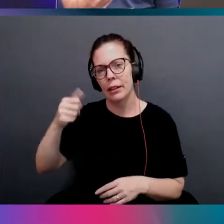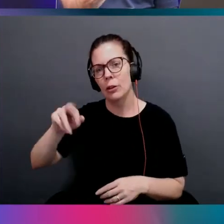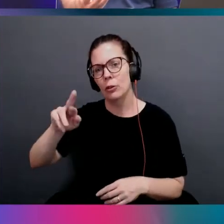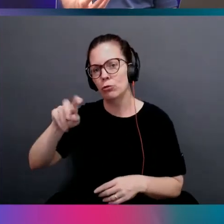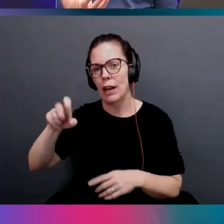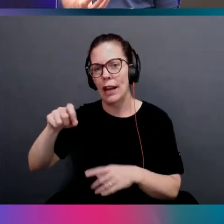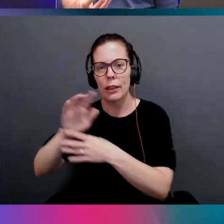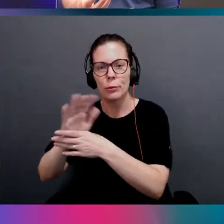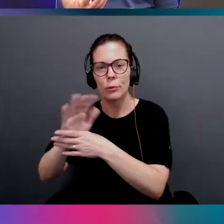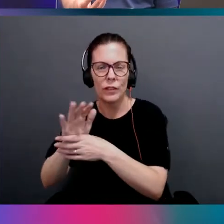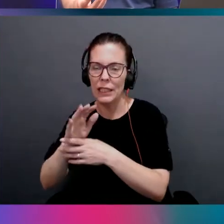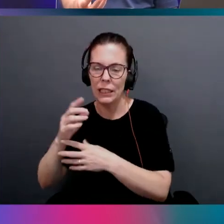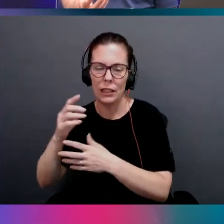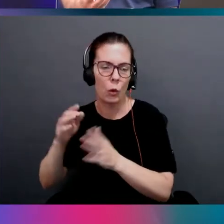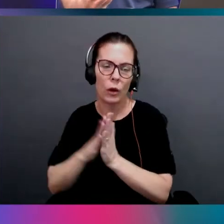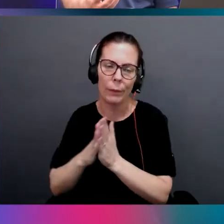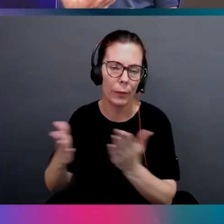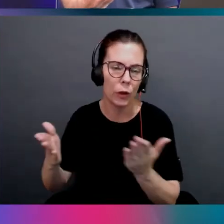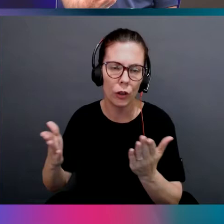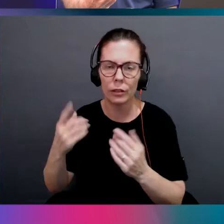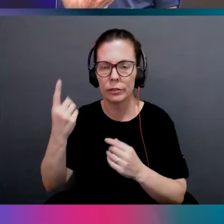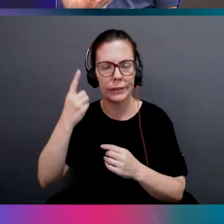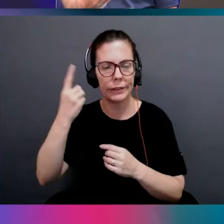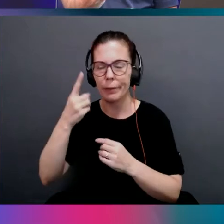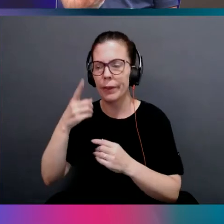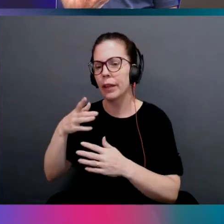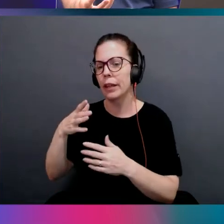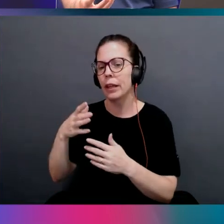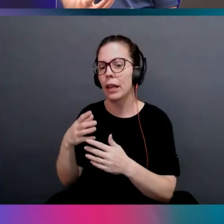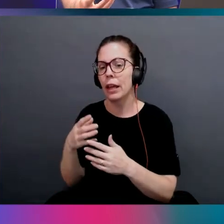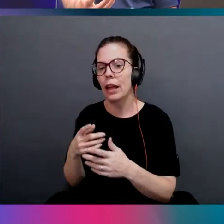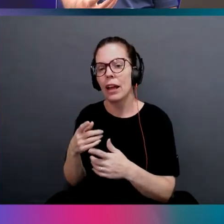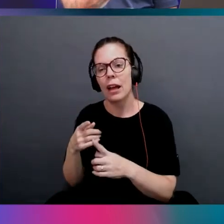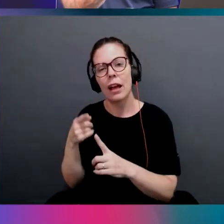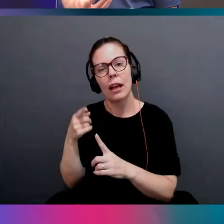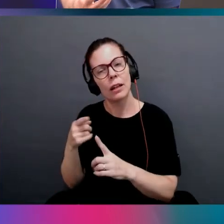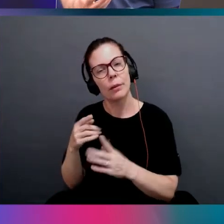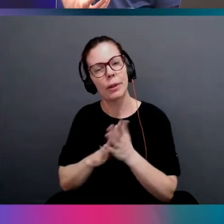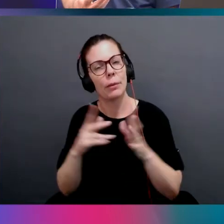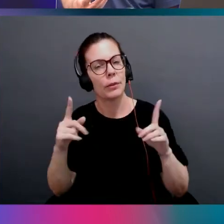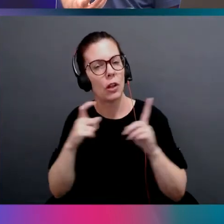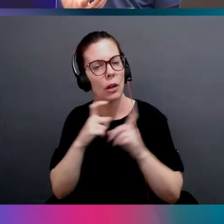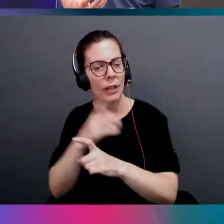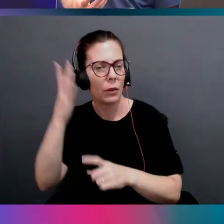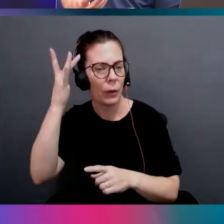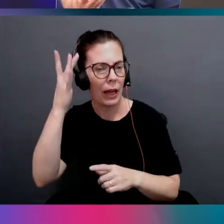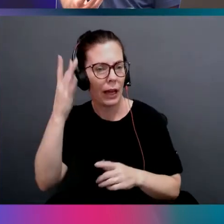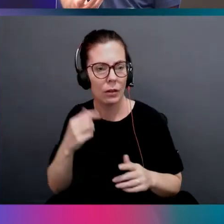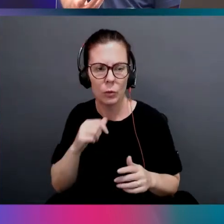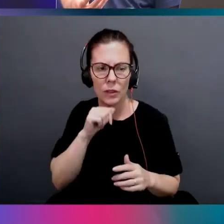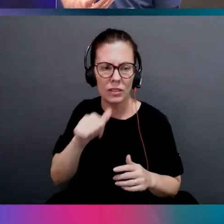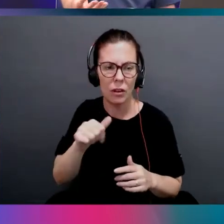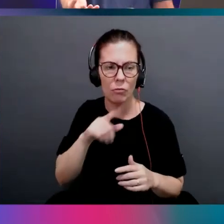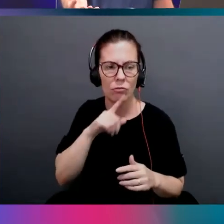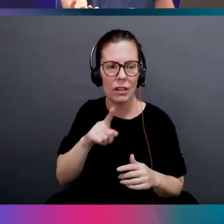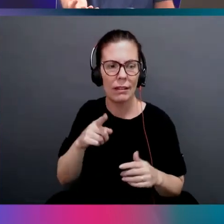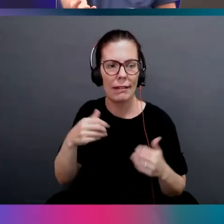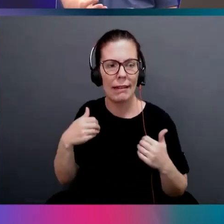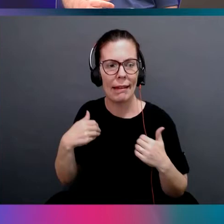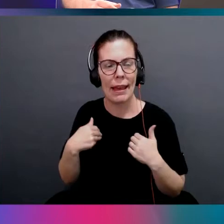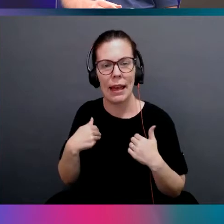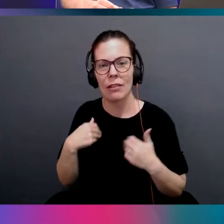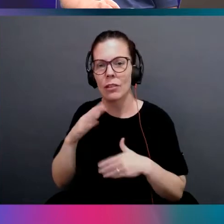or something like that in a certain way. And it gets complicated, though, because, again, we don't necessarily have all of that data. Not